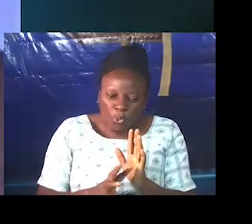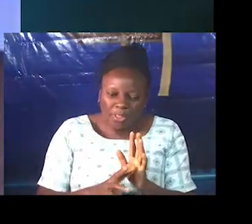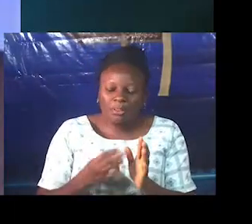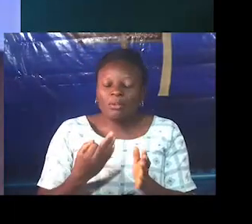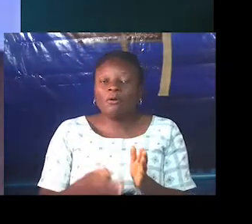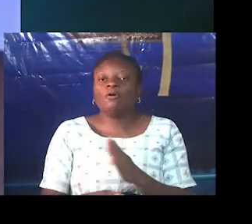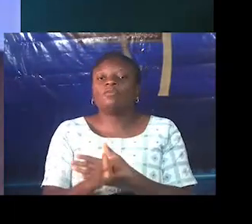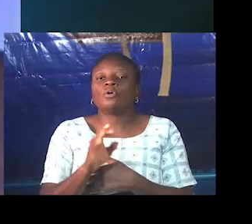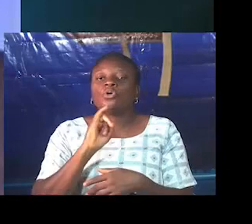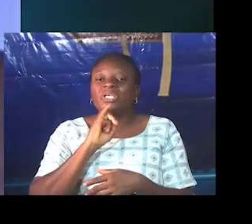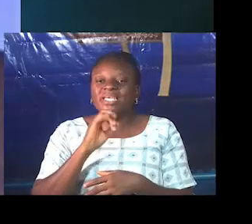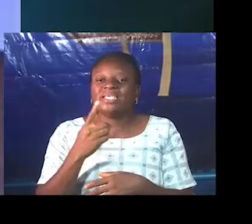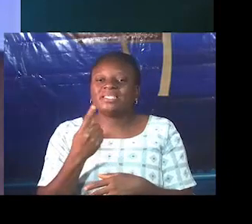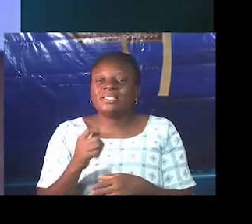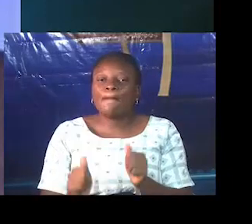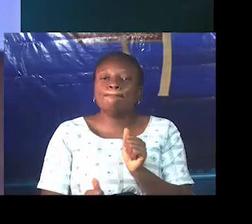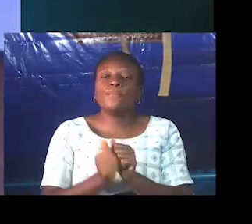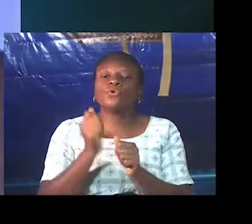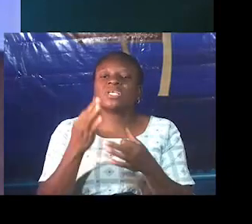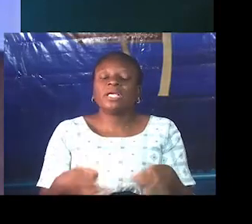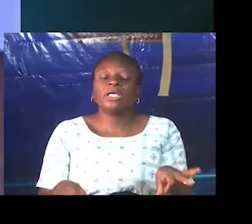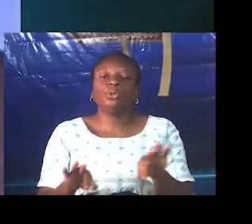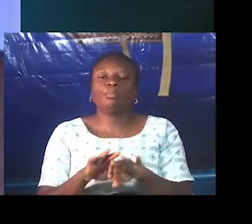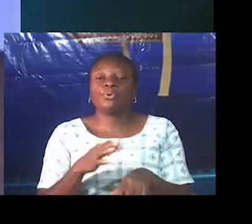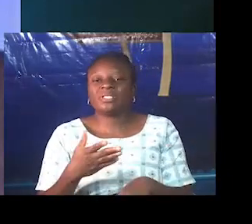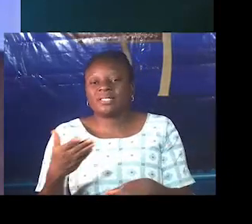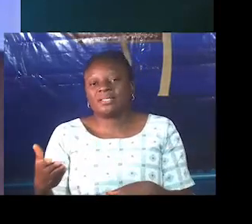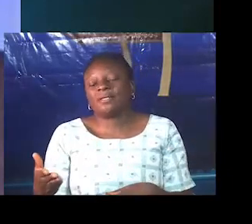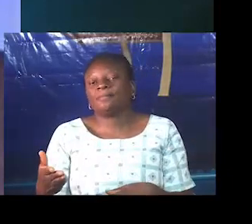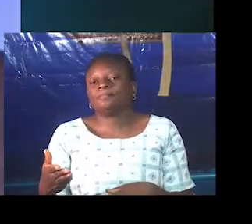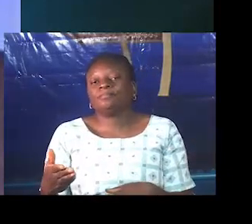discover before you fall in love with any sister.